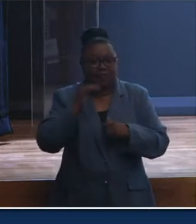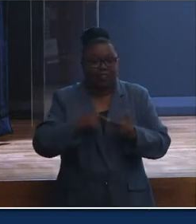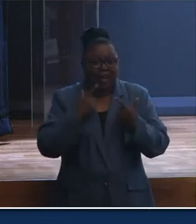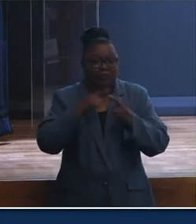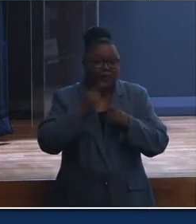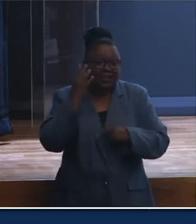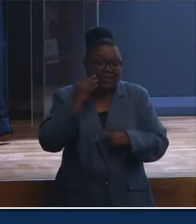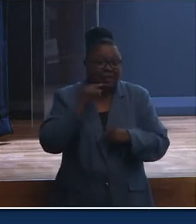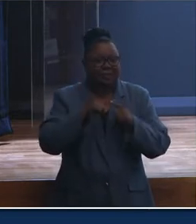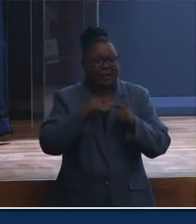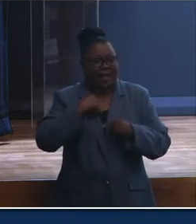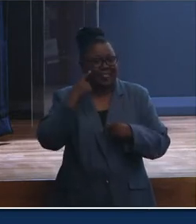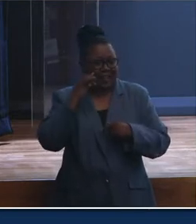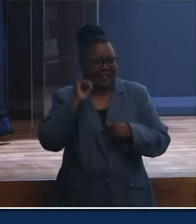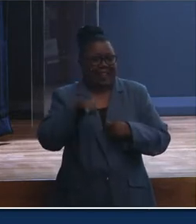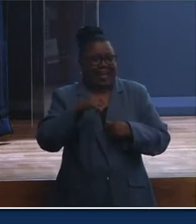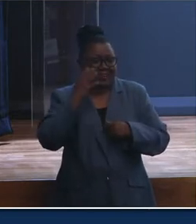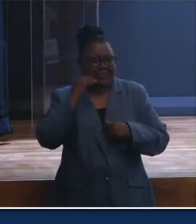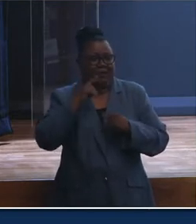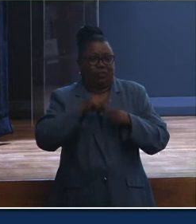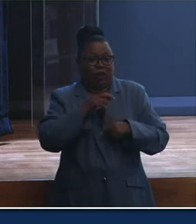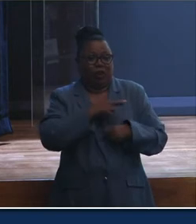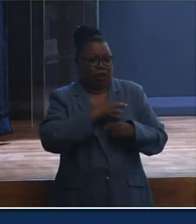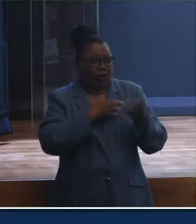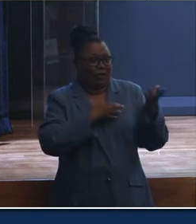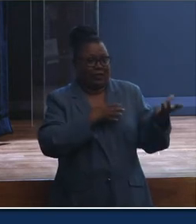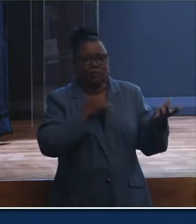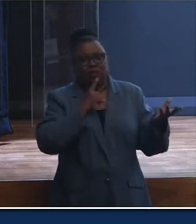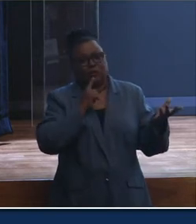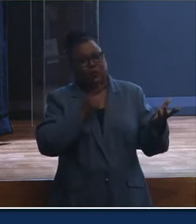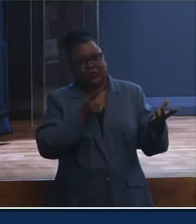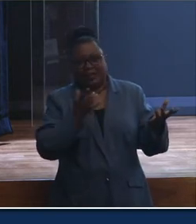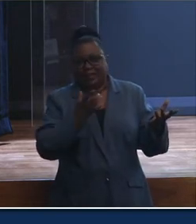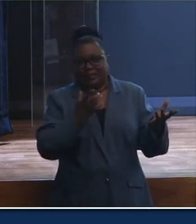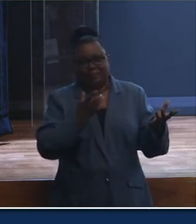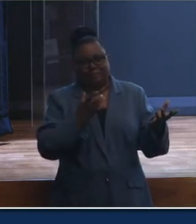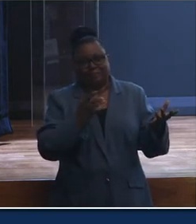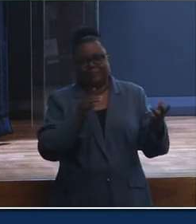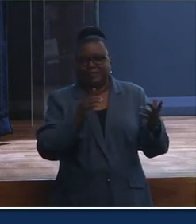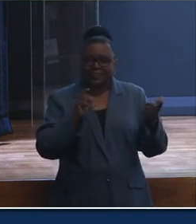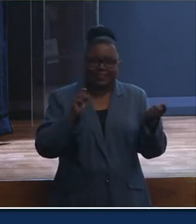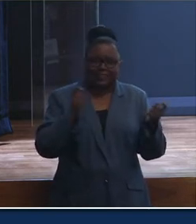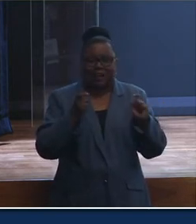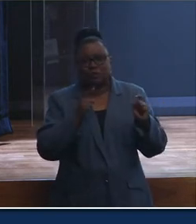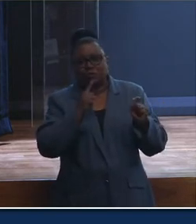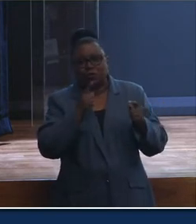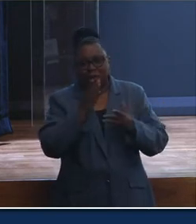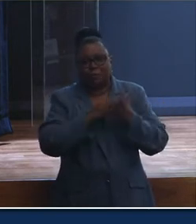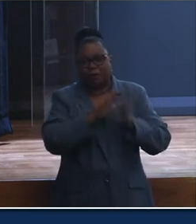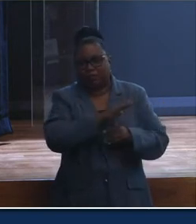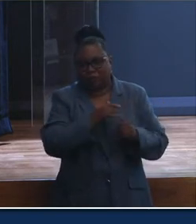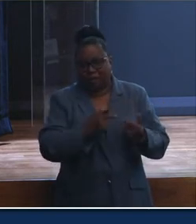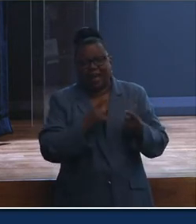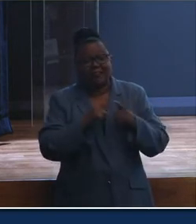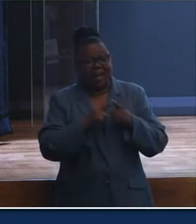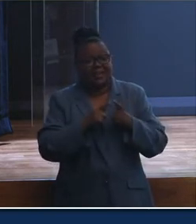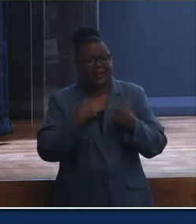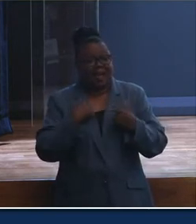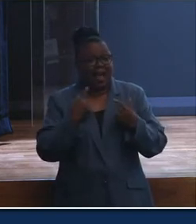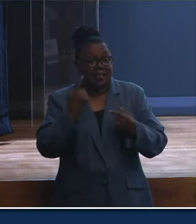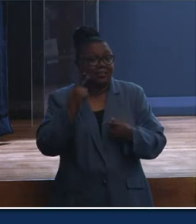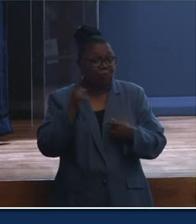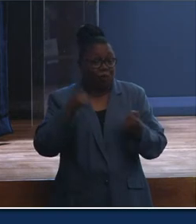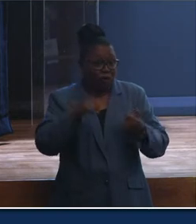experience. But I think that experience for her was really shaped a tremendous part of her life, as it has